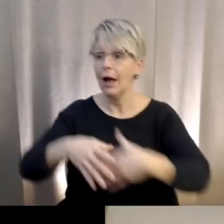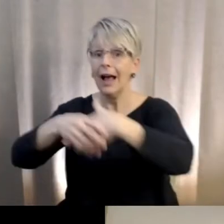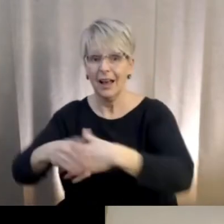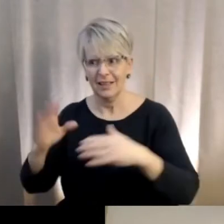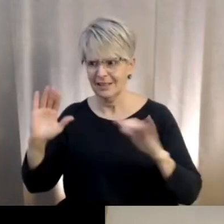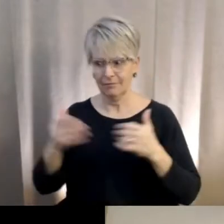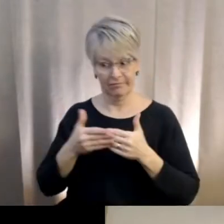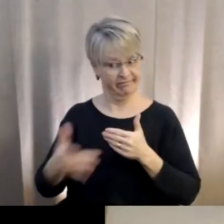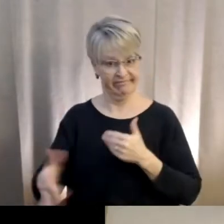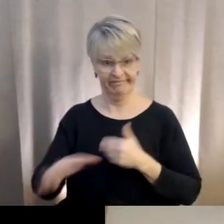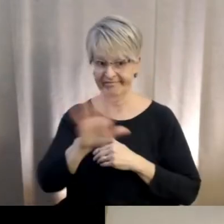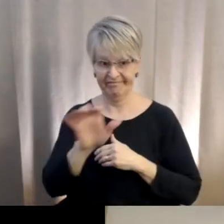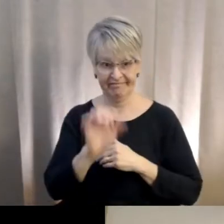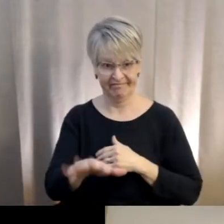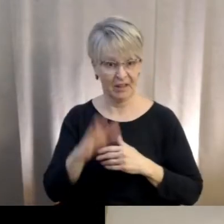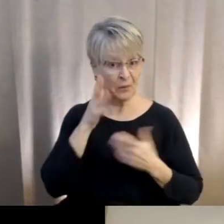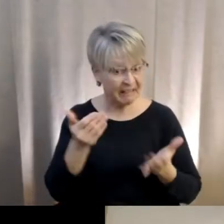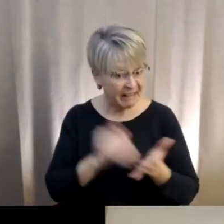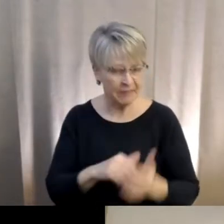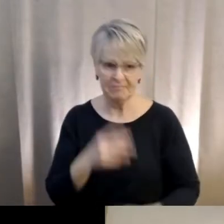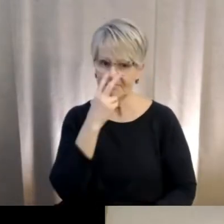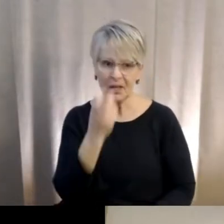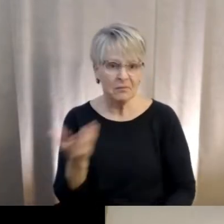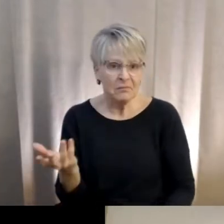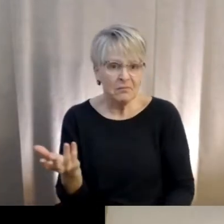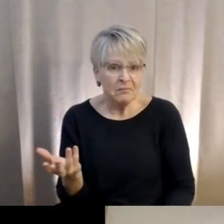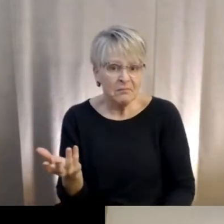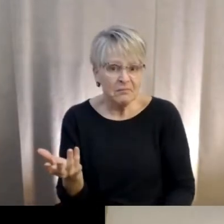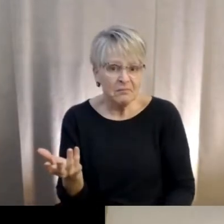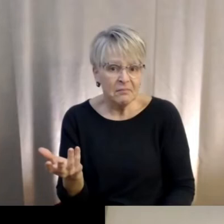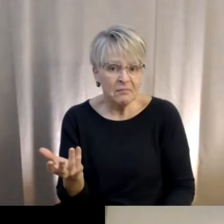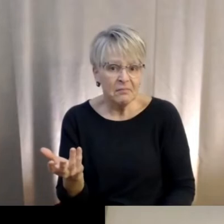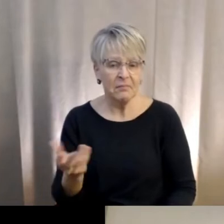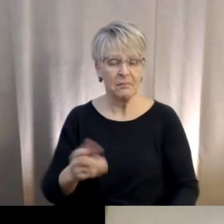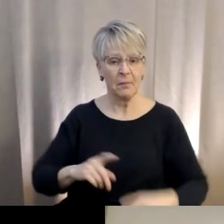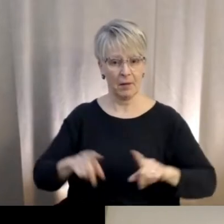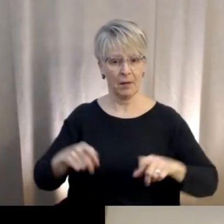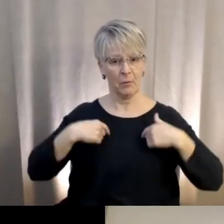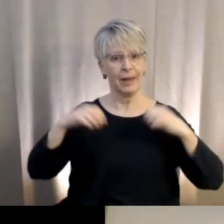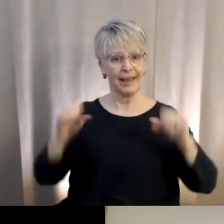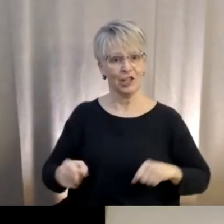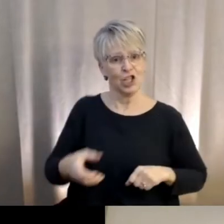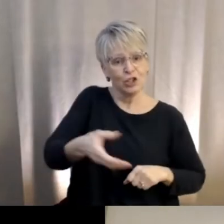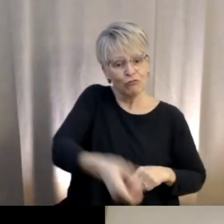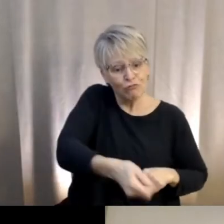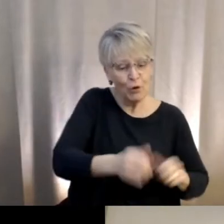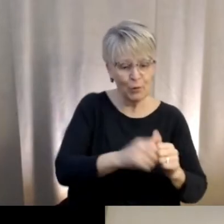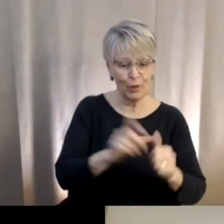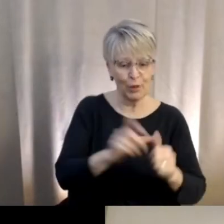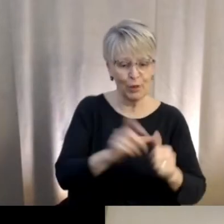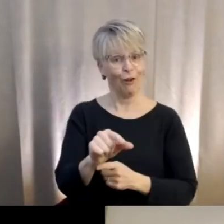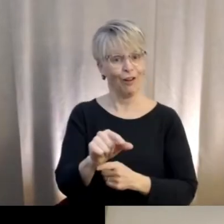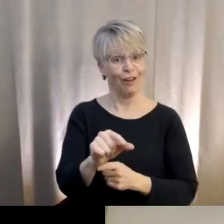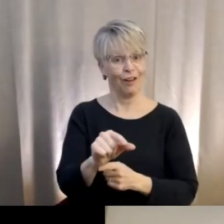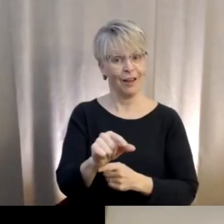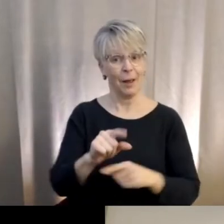again in the next couple of years, but certainly we can do handshake tricks with Misty. But